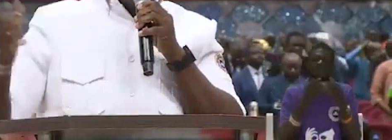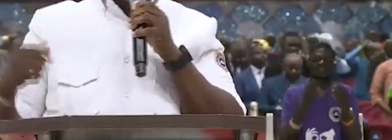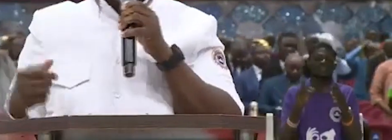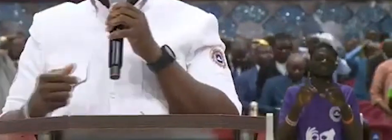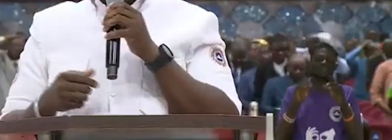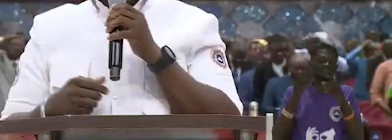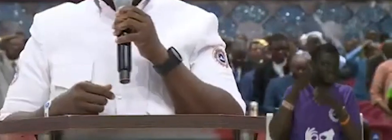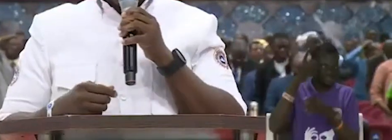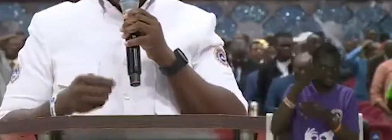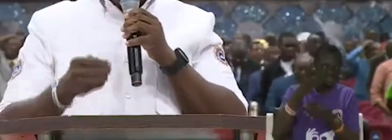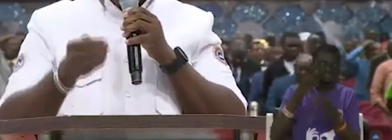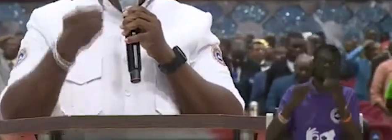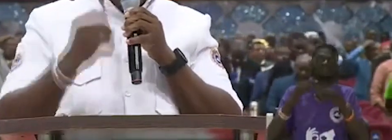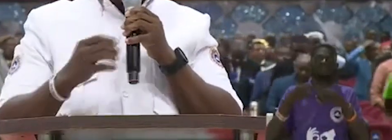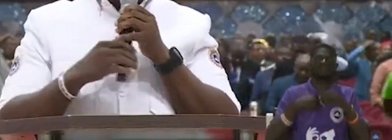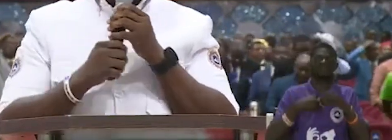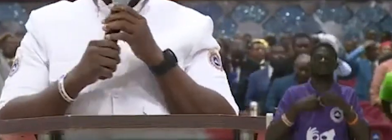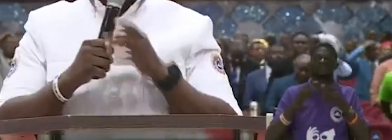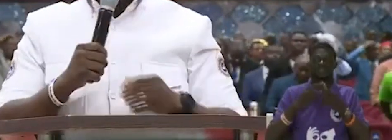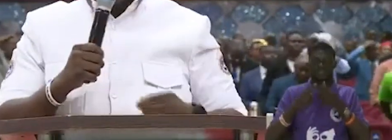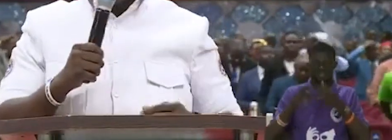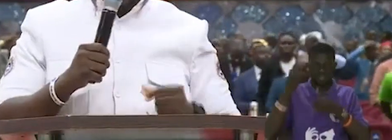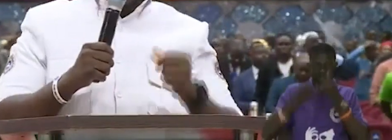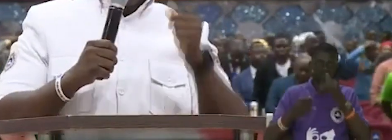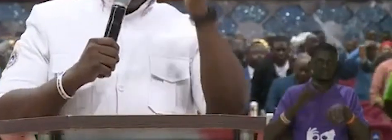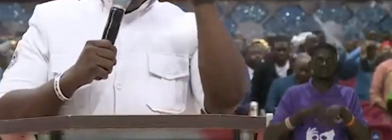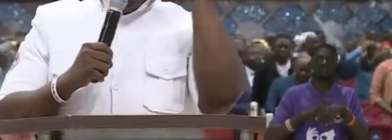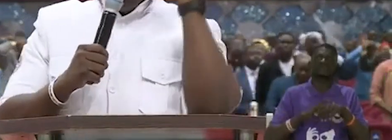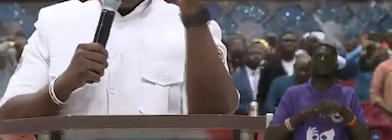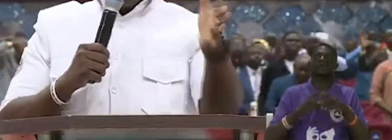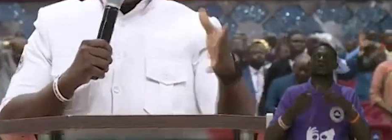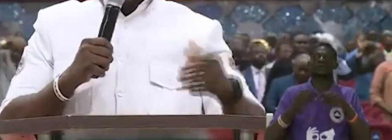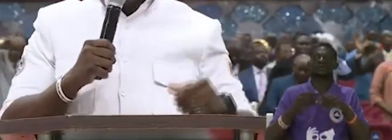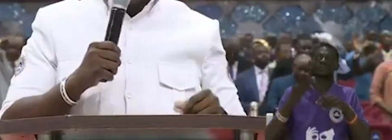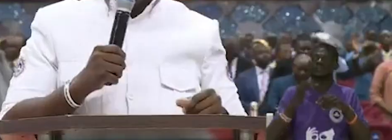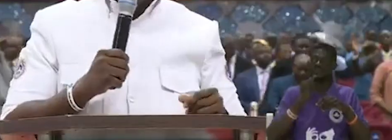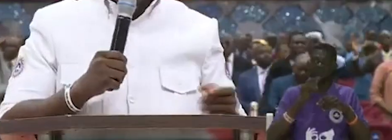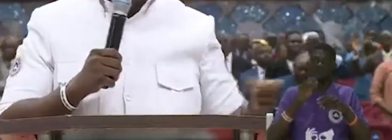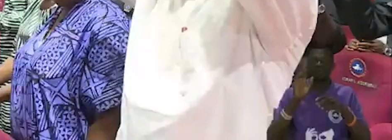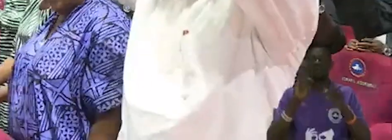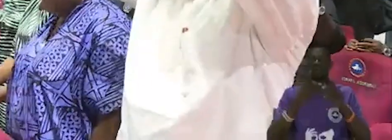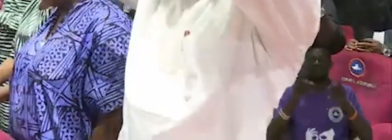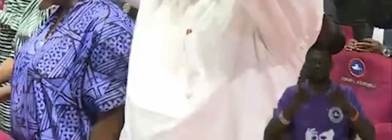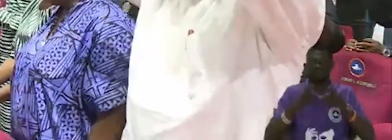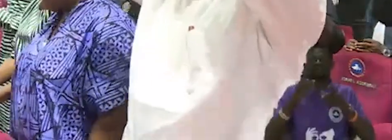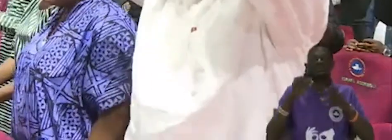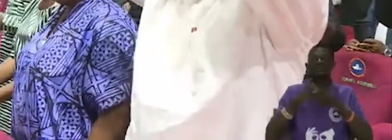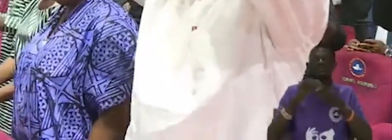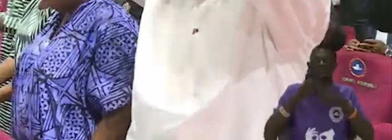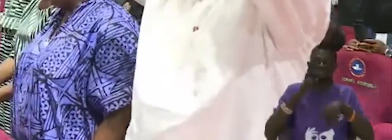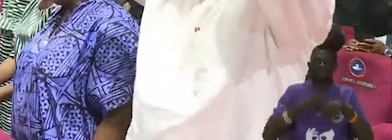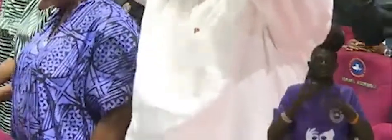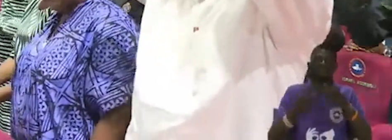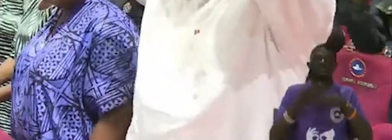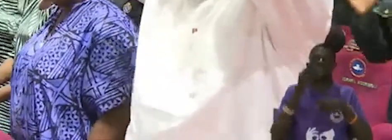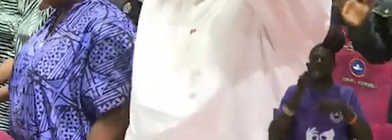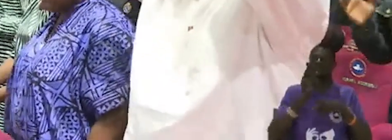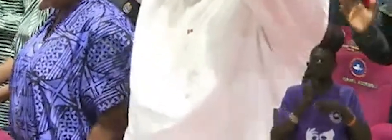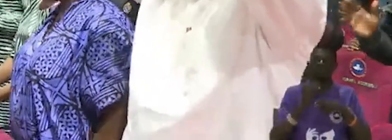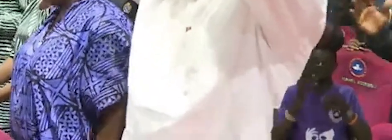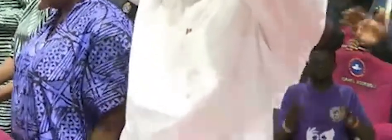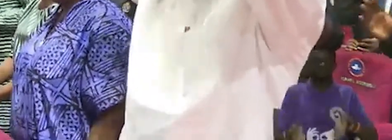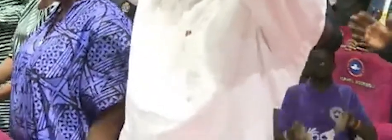has been written about me. The last time someone came here, they were in one position. The next time they came, they were